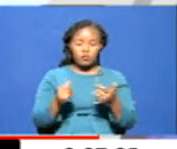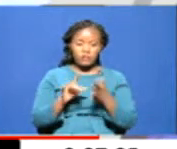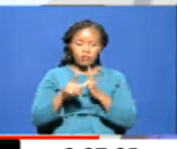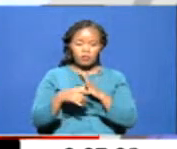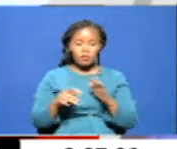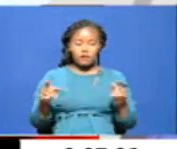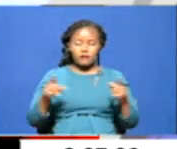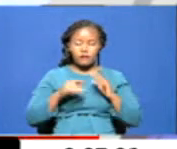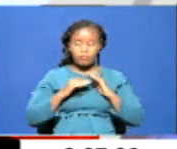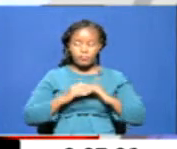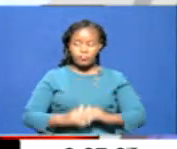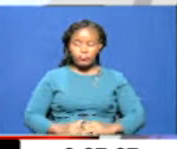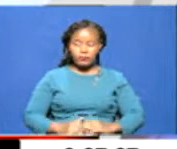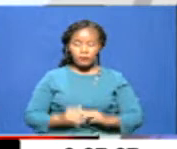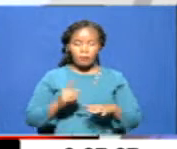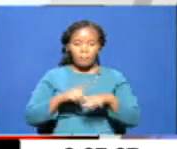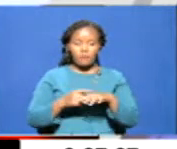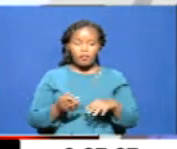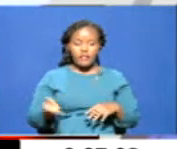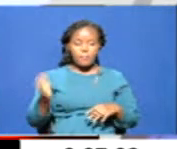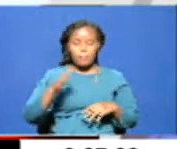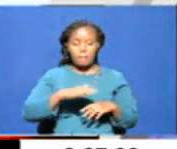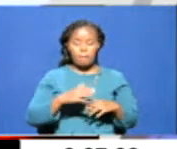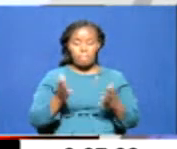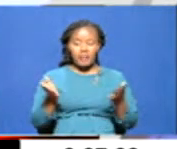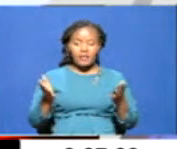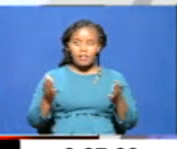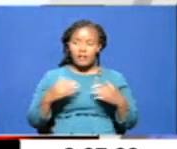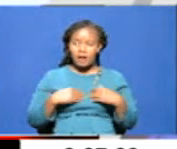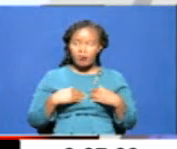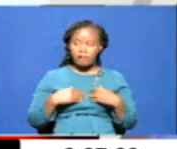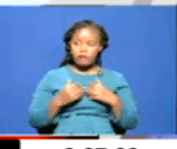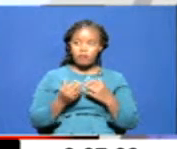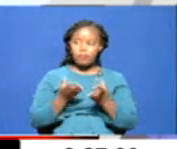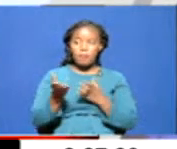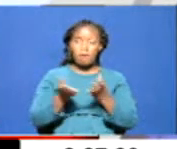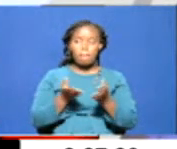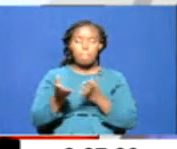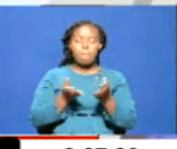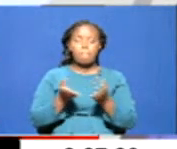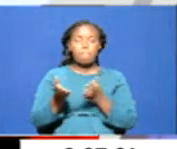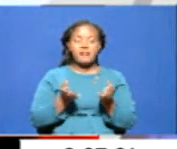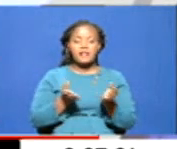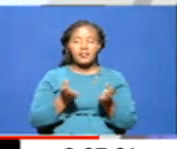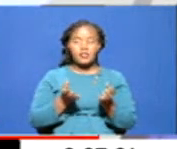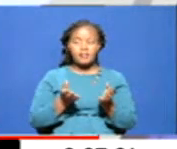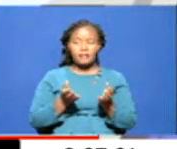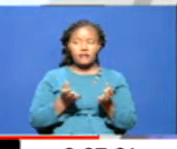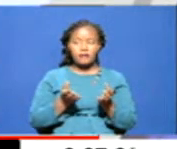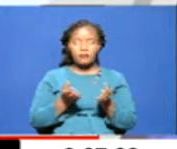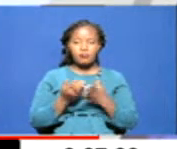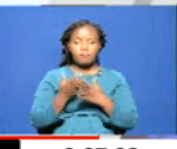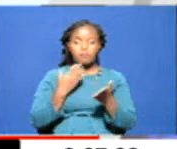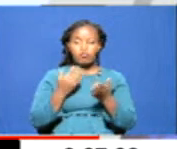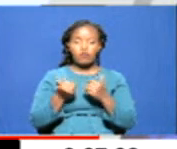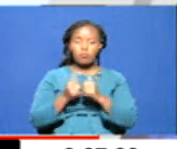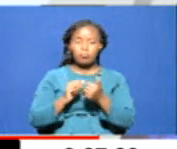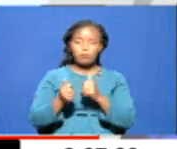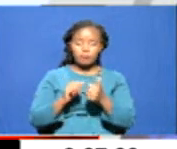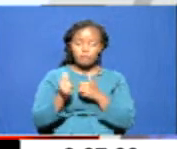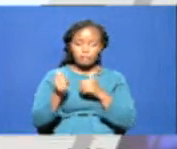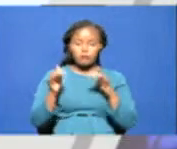break. And when we come back, we will have Karo Njenga bringing us the day's news first before we move into the day's sports. Stay